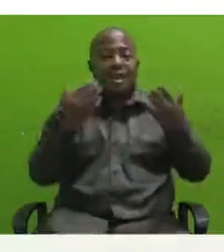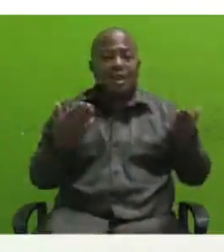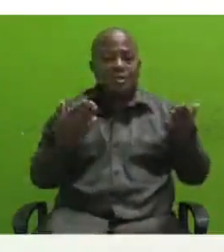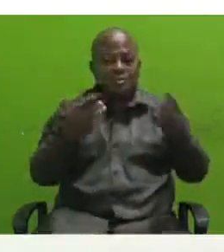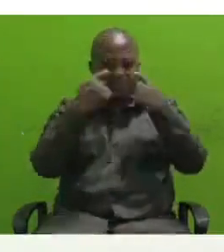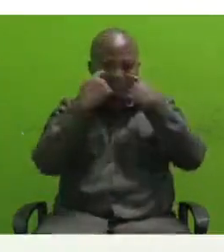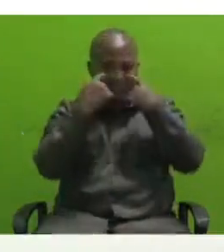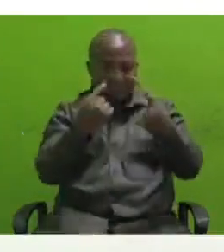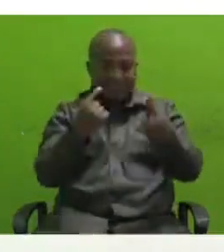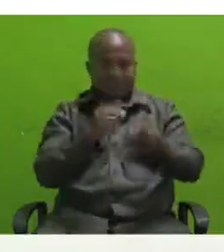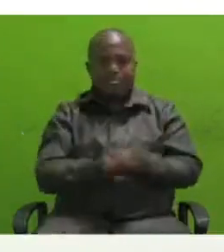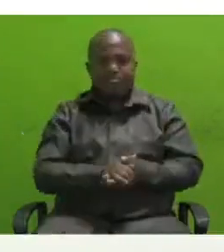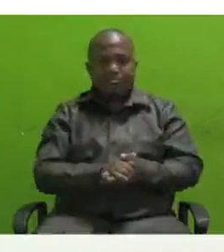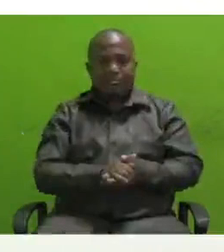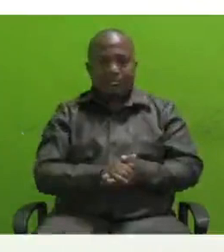let us check